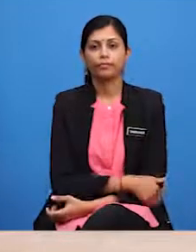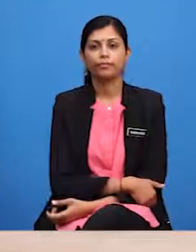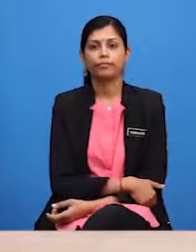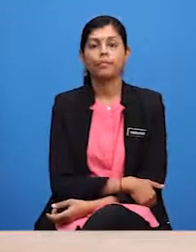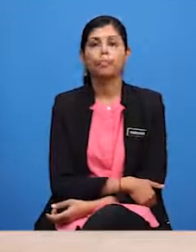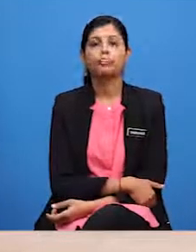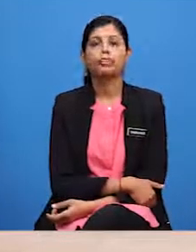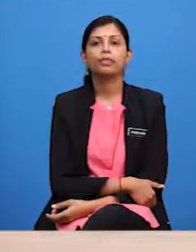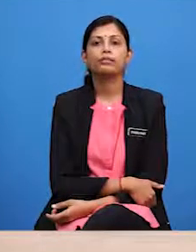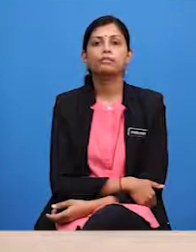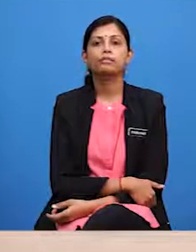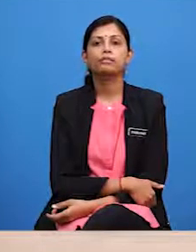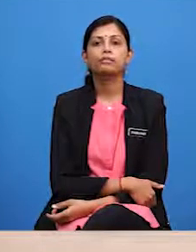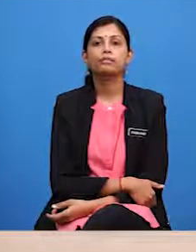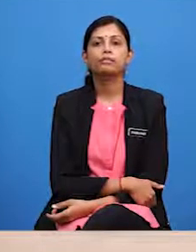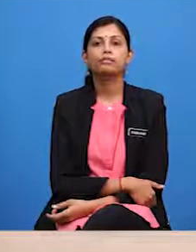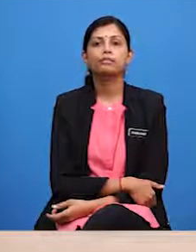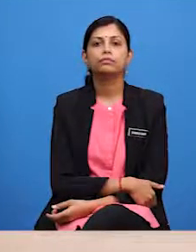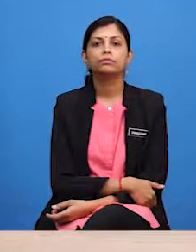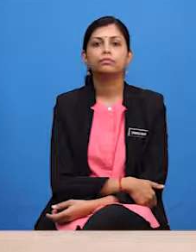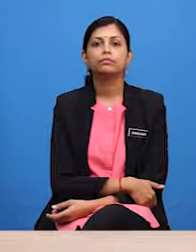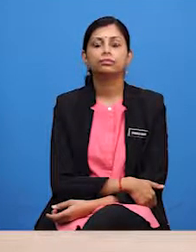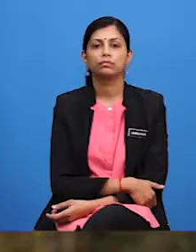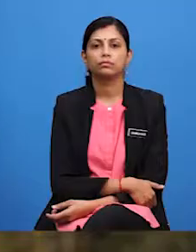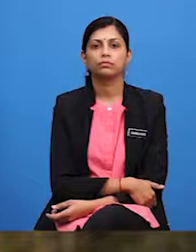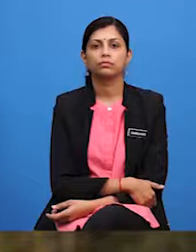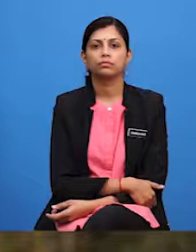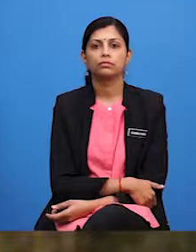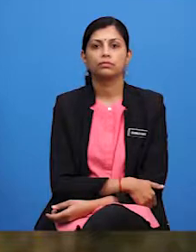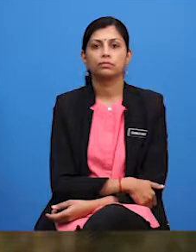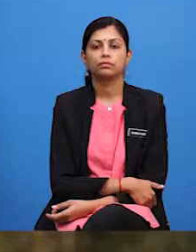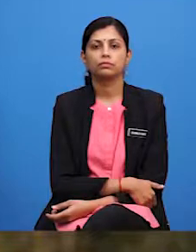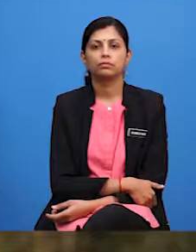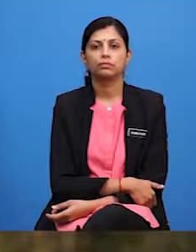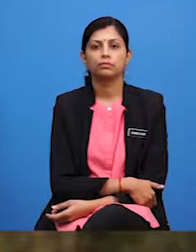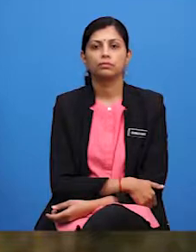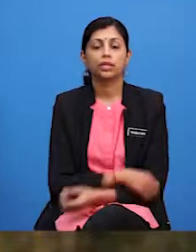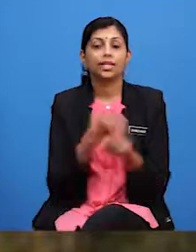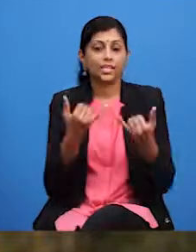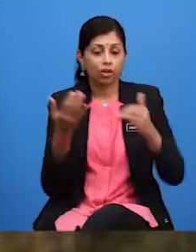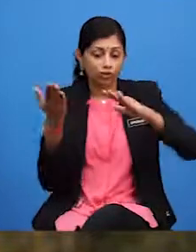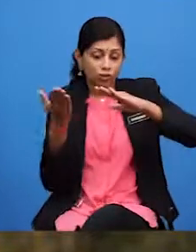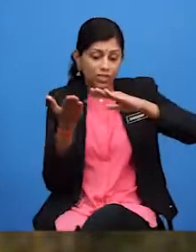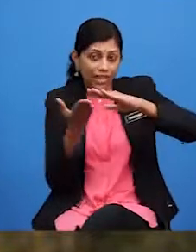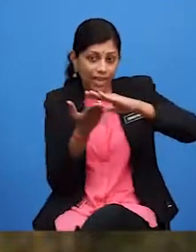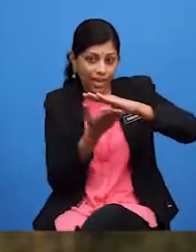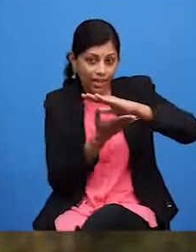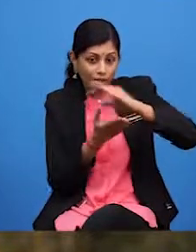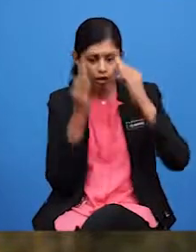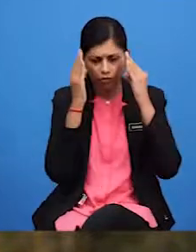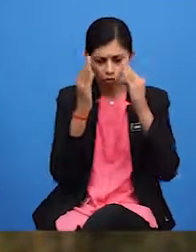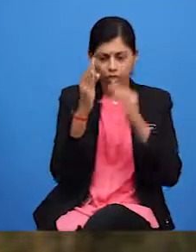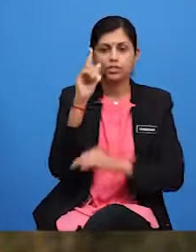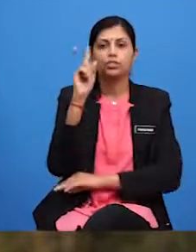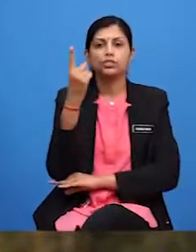1.5 liters of water every day. By scanning, you can focus only on